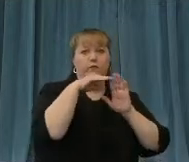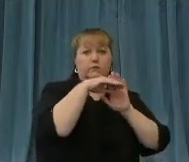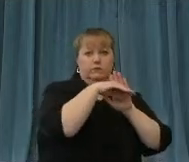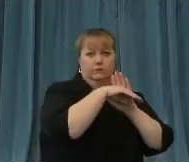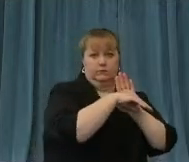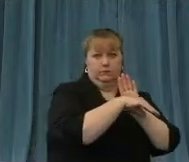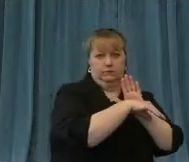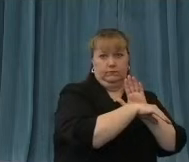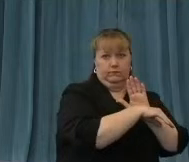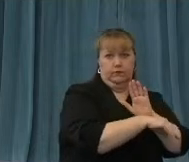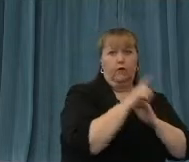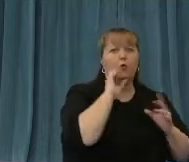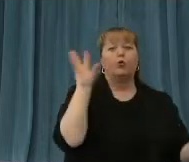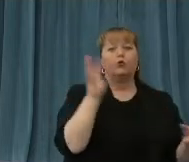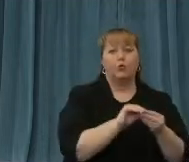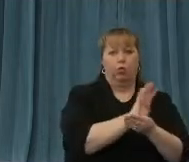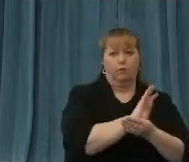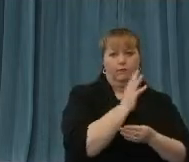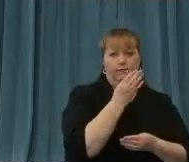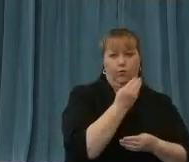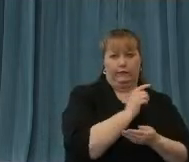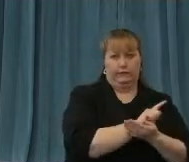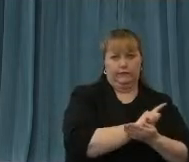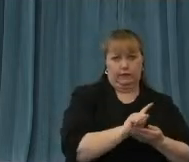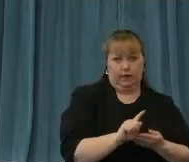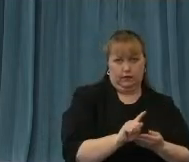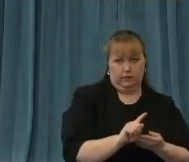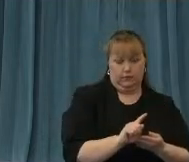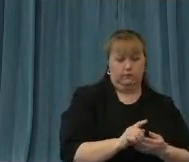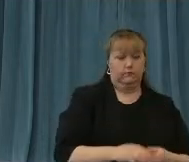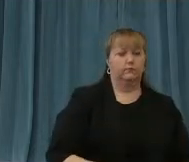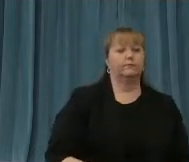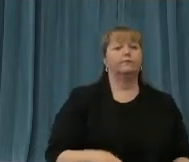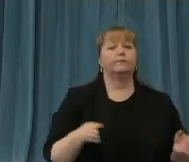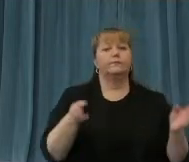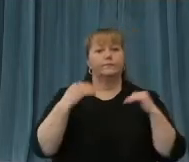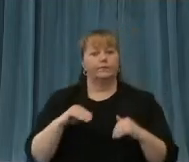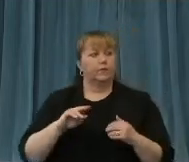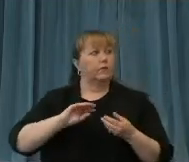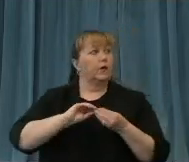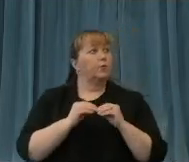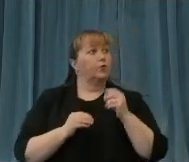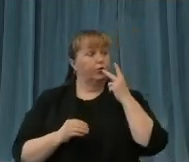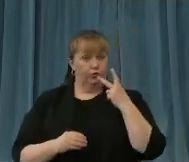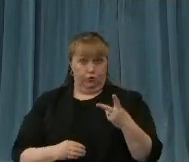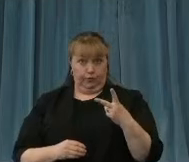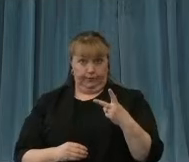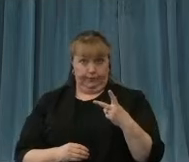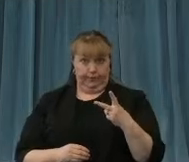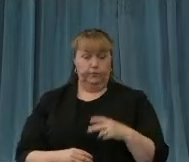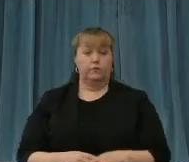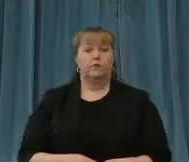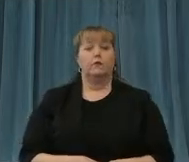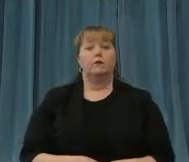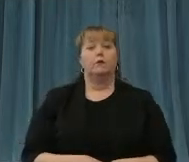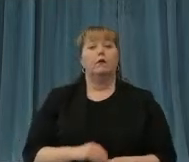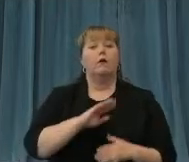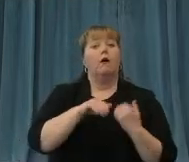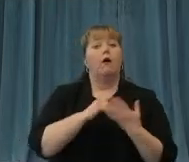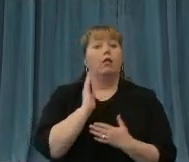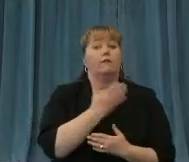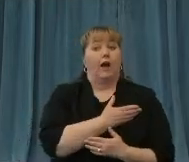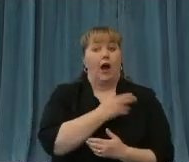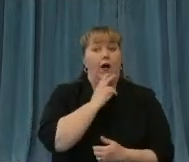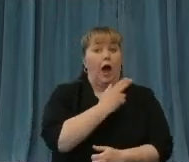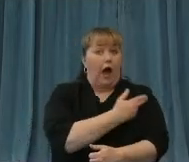The second is the healthcare and public health system should be able to adequately respond. Ability to maintain hospital capacity without the use